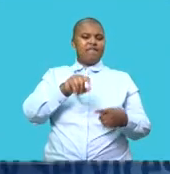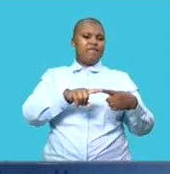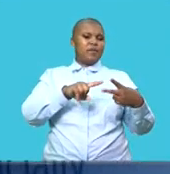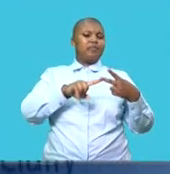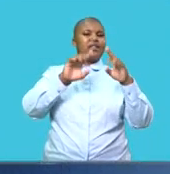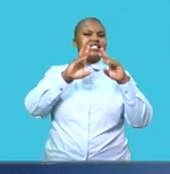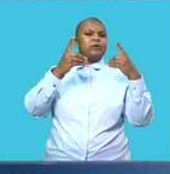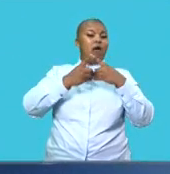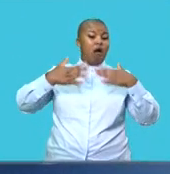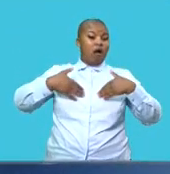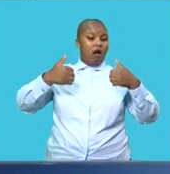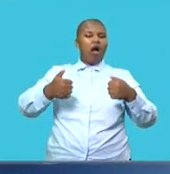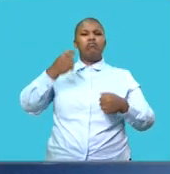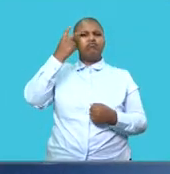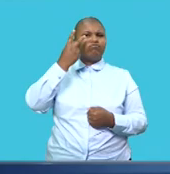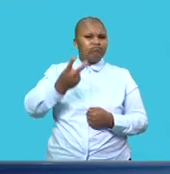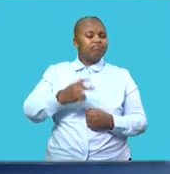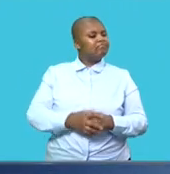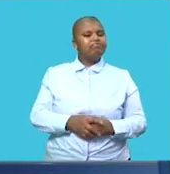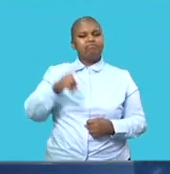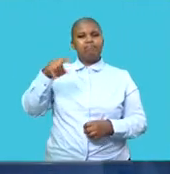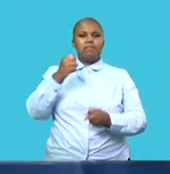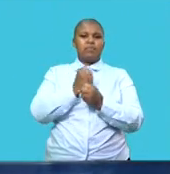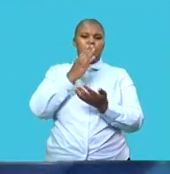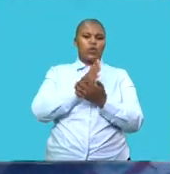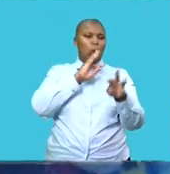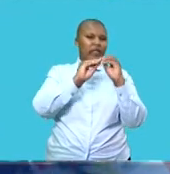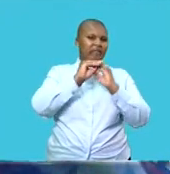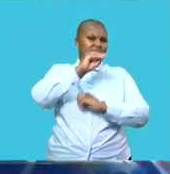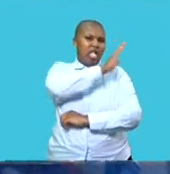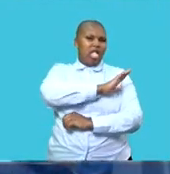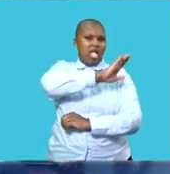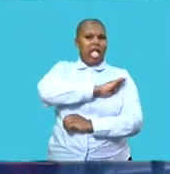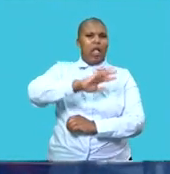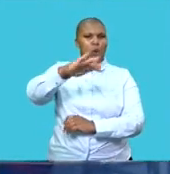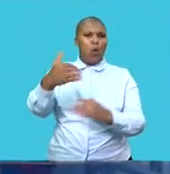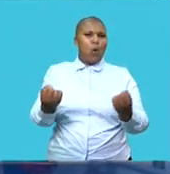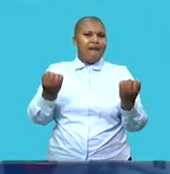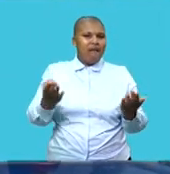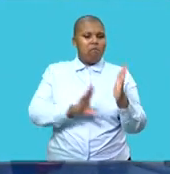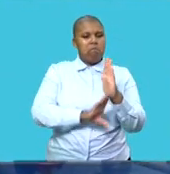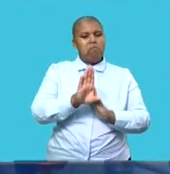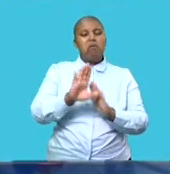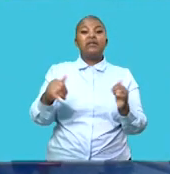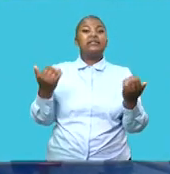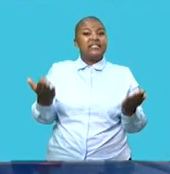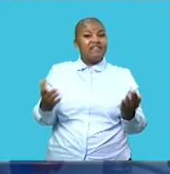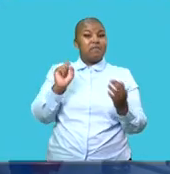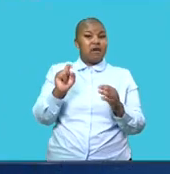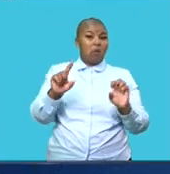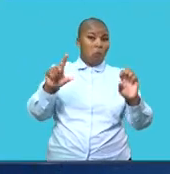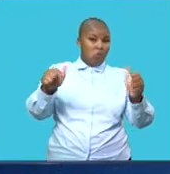le tlhokego ya go kenya letsogo go lokisweng ga diphaposi tsena ka ga di ne di se di se maemong a matlhe a